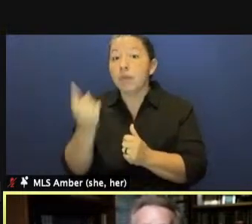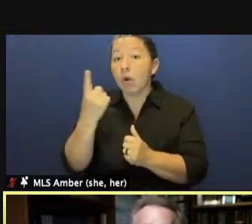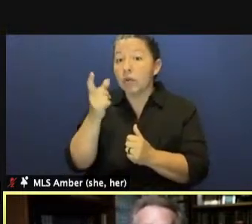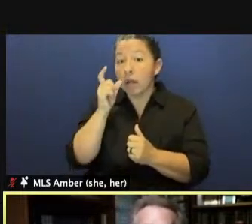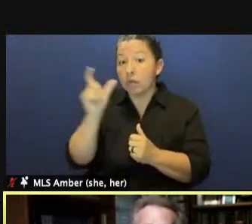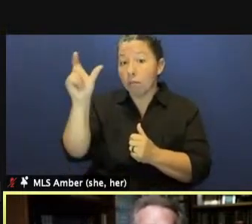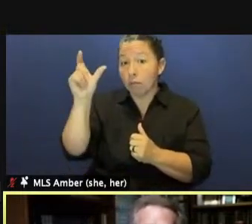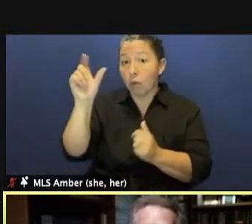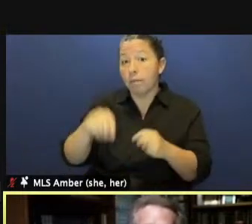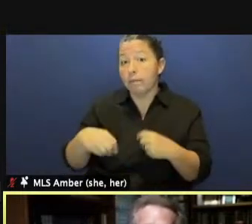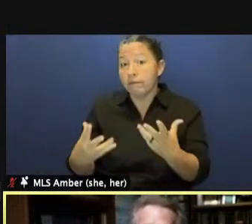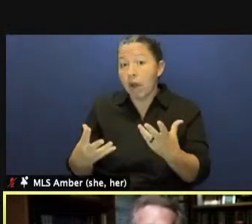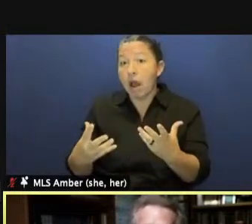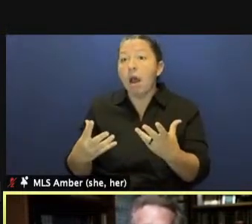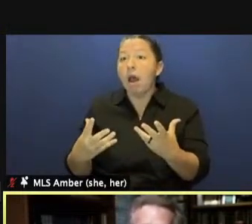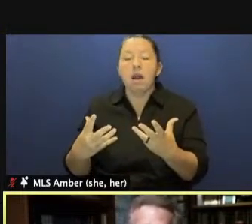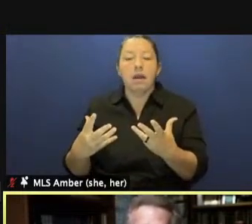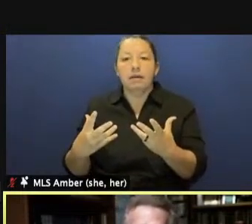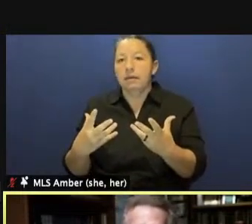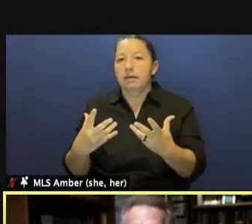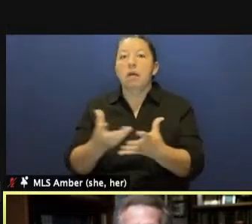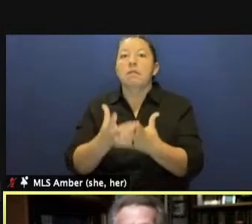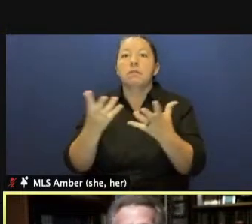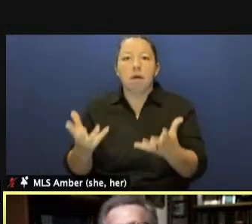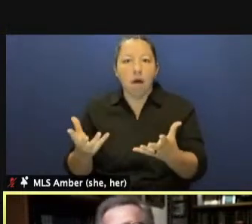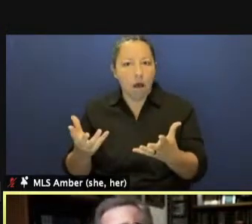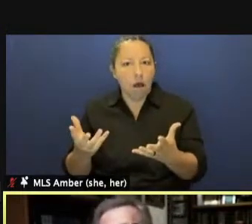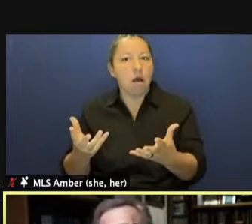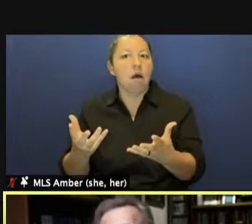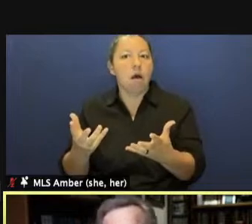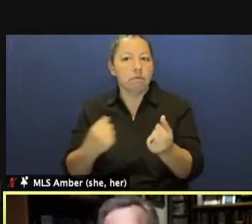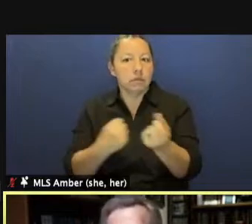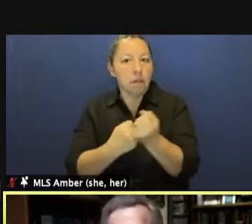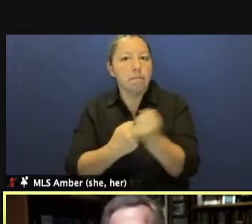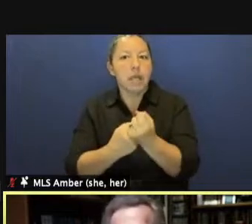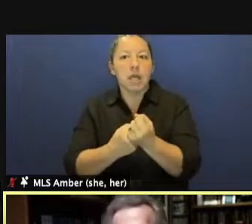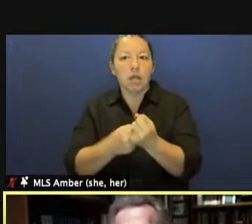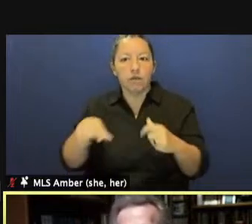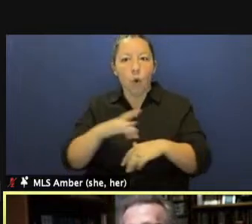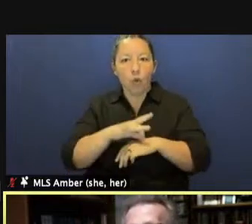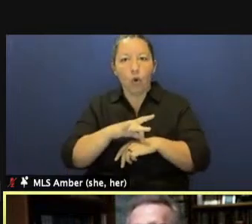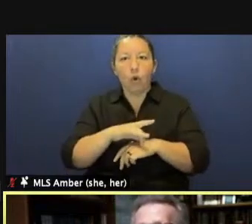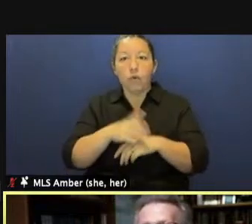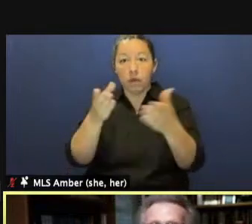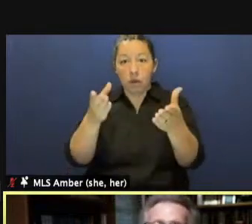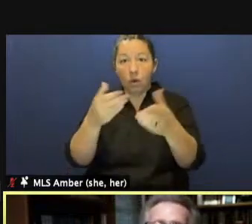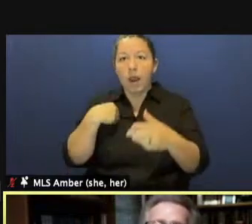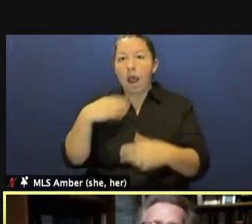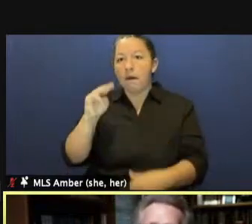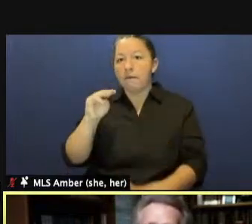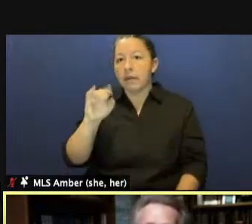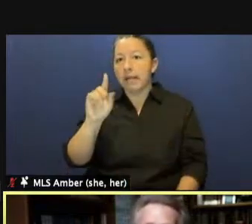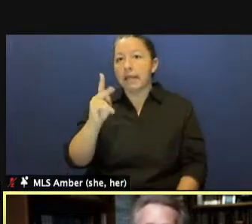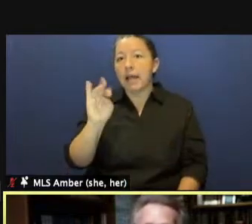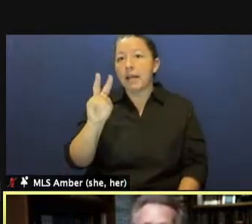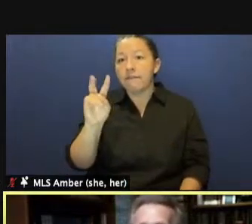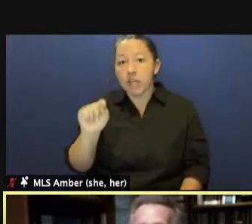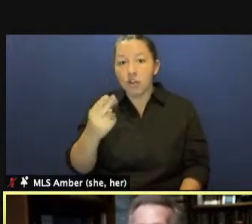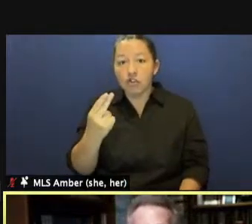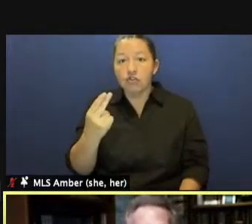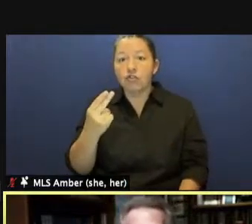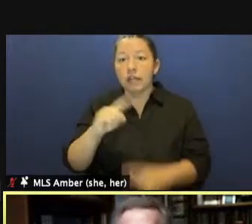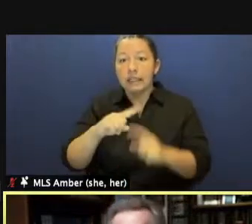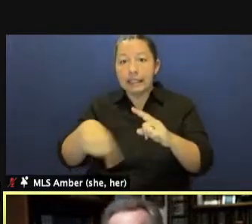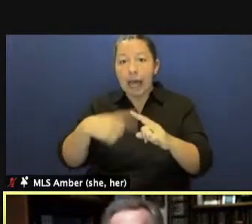has provided us a number of stabilities. Here are the Milankovitch cycles. The key one that